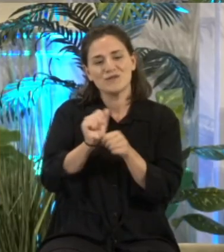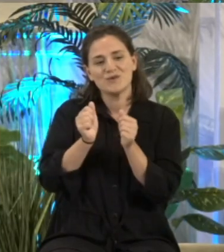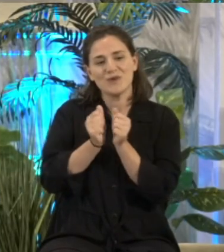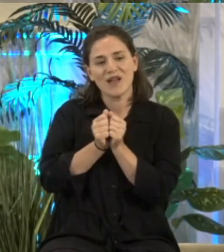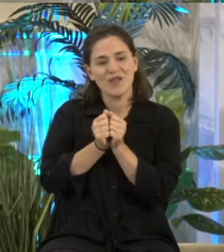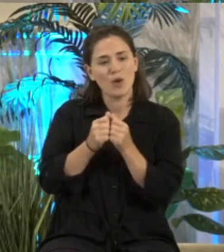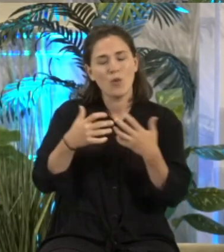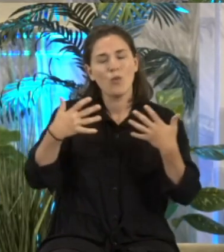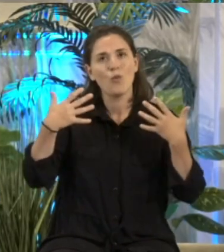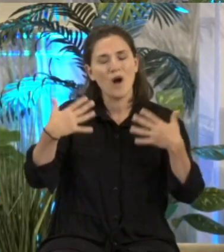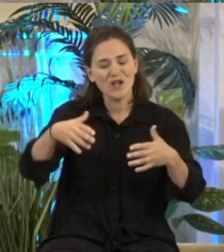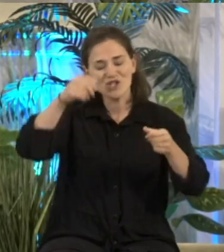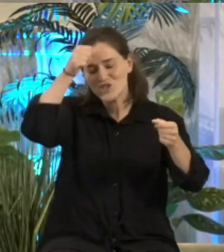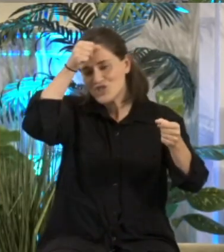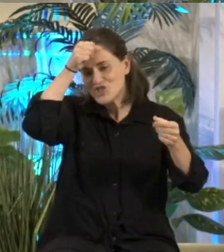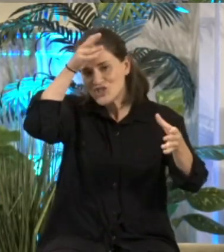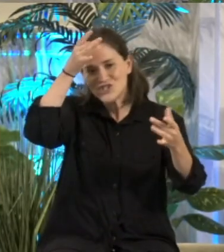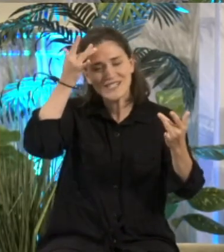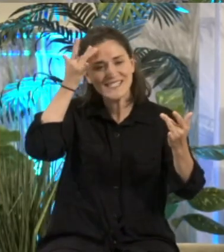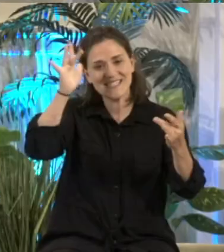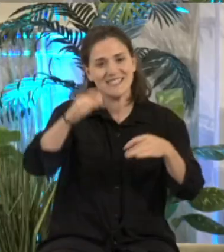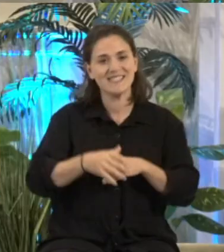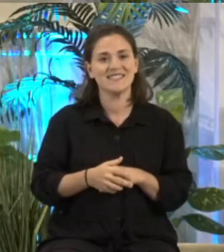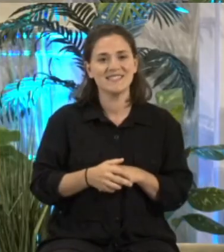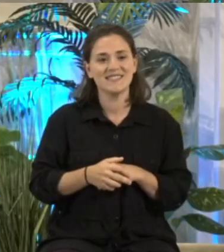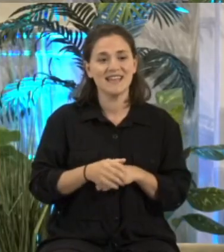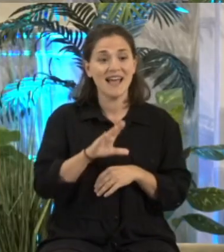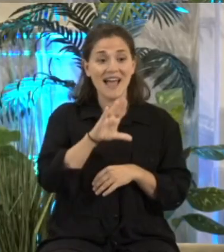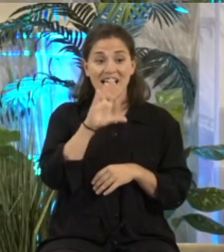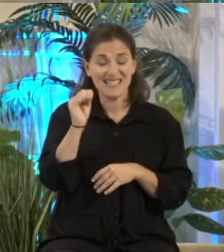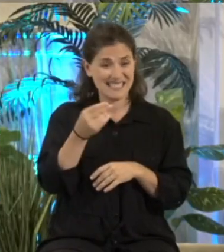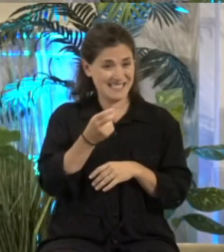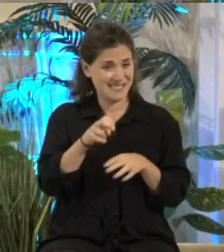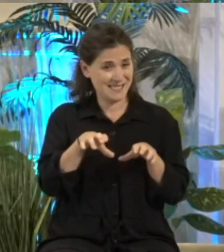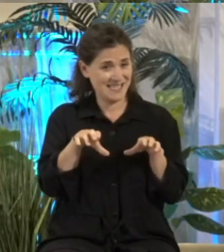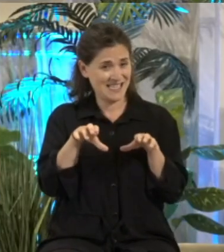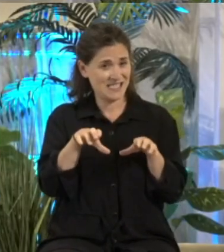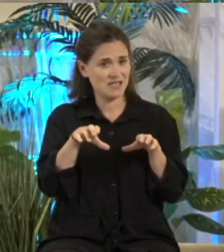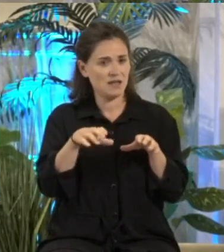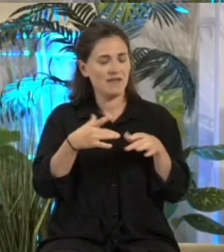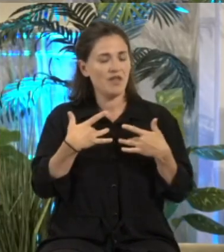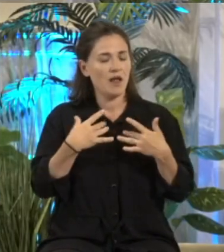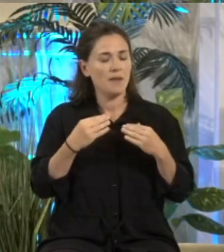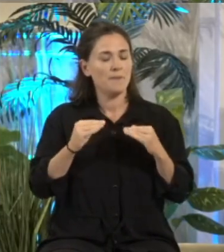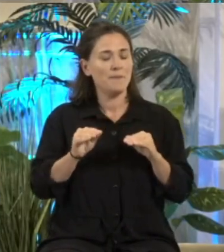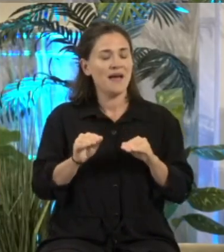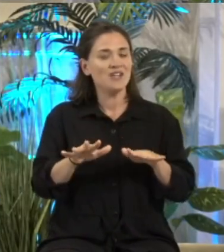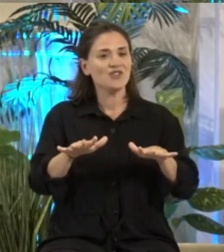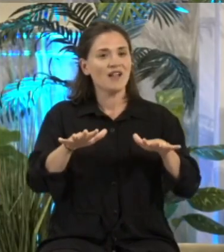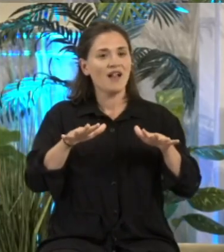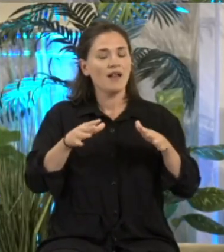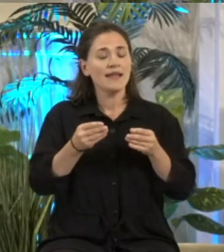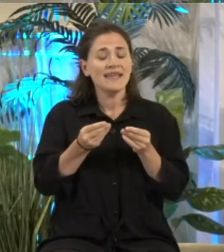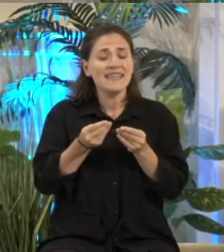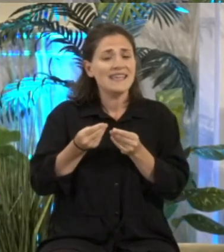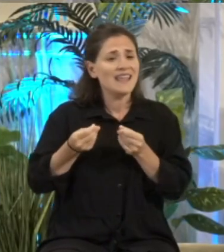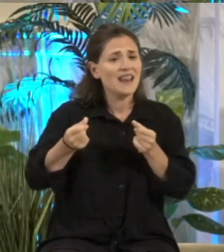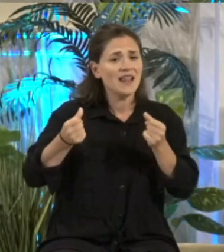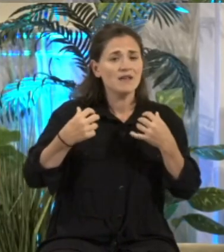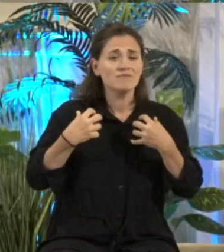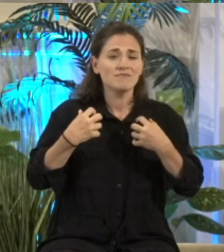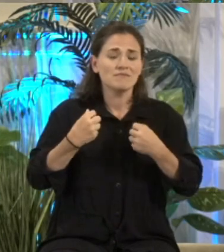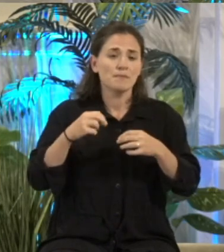a genius. And he did it, and it was magical, it was healing, it was